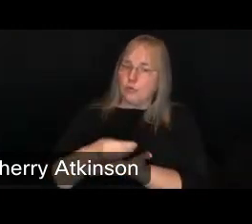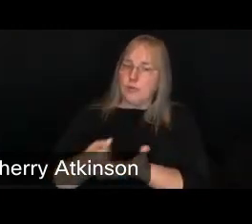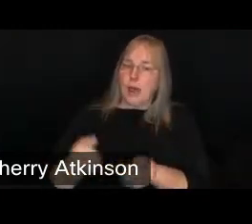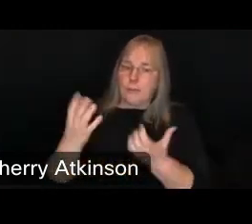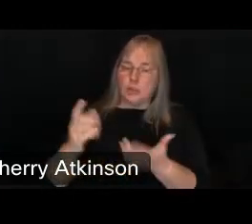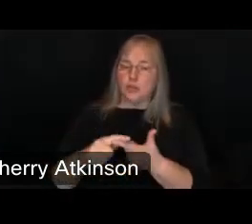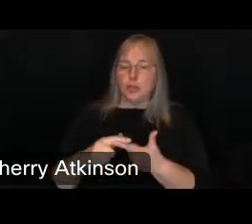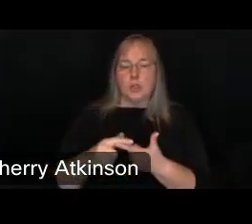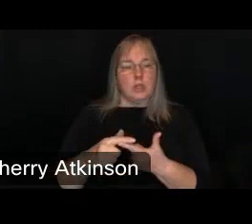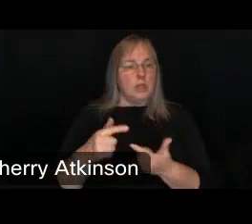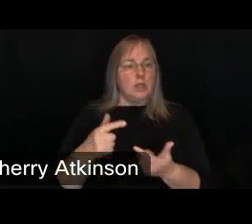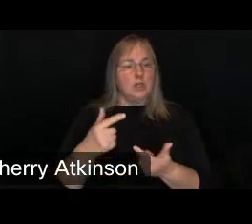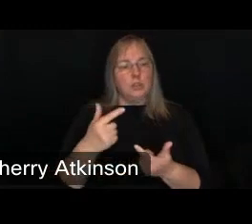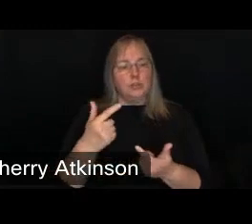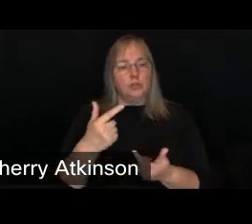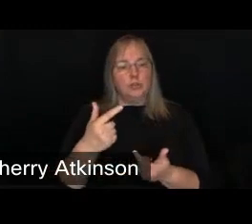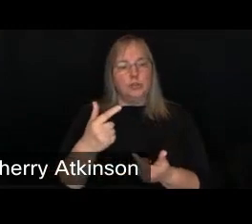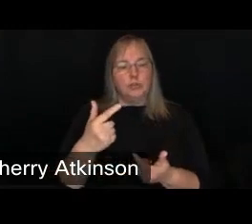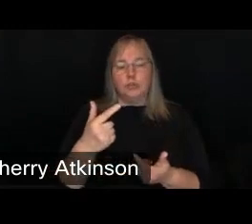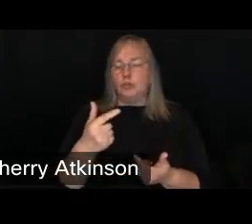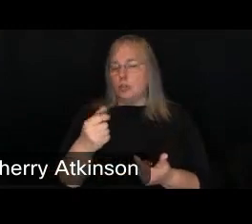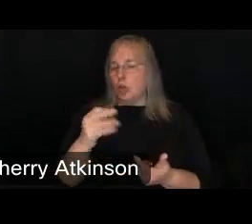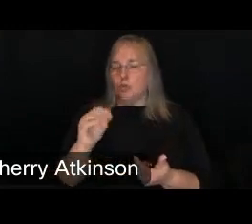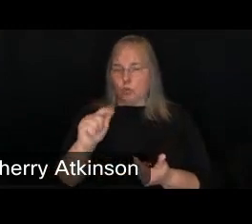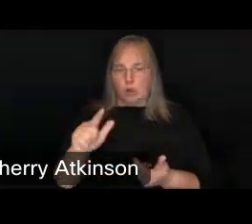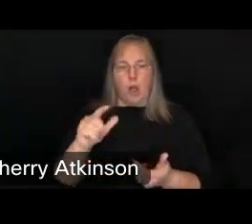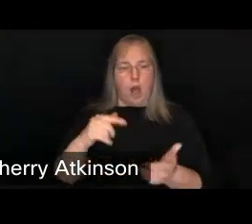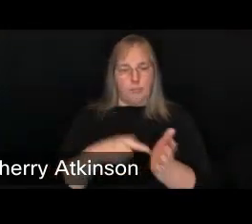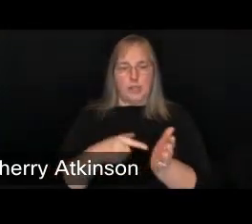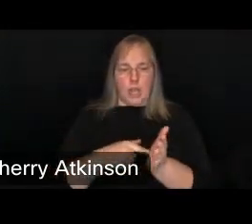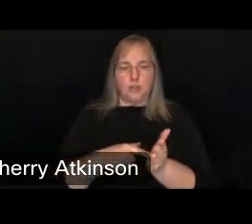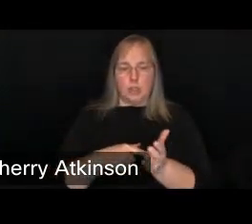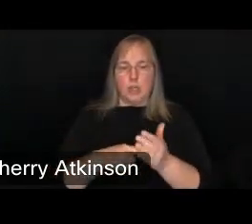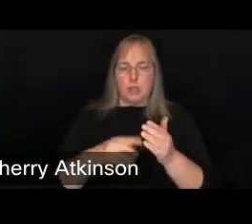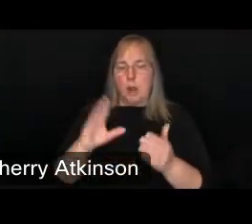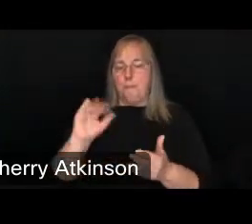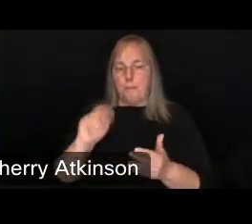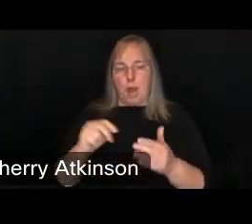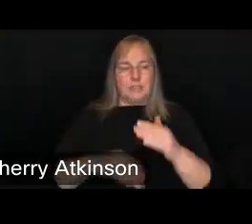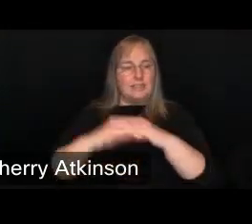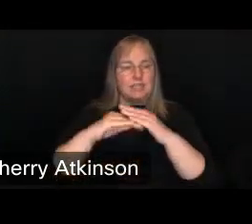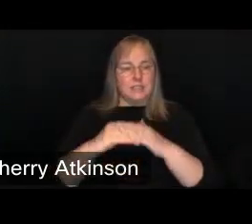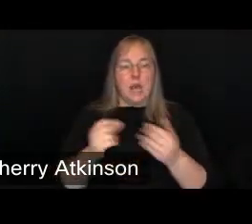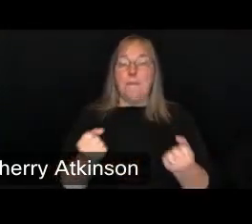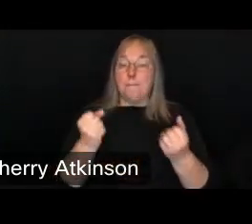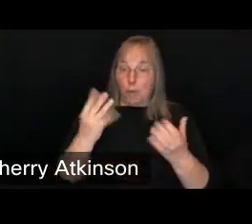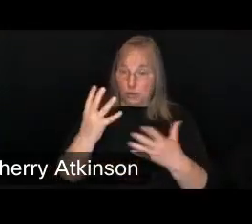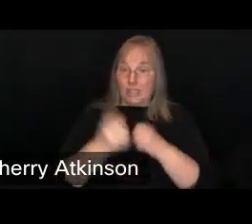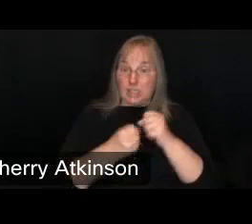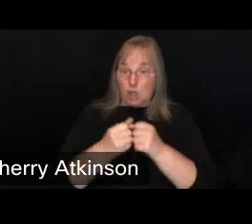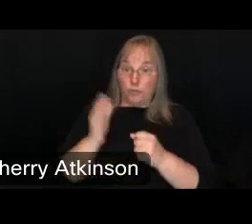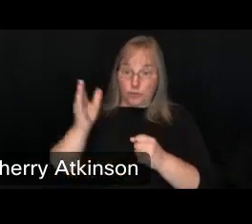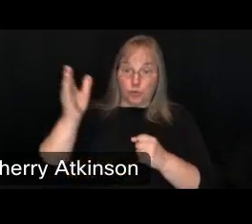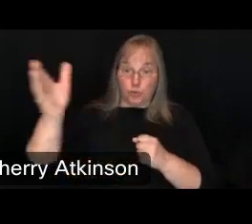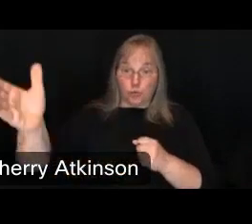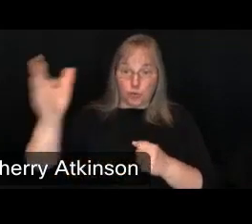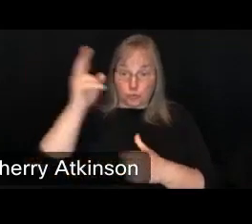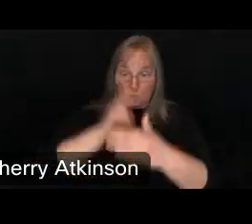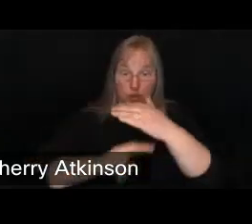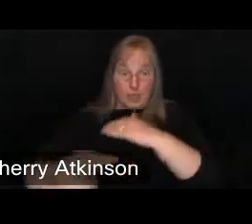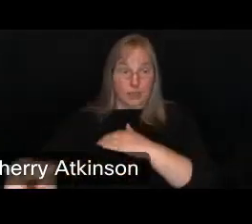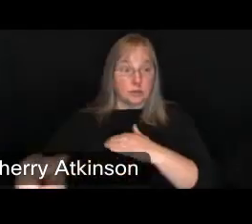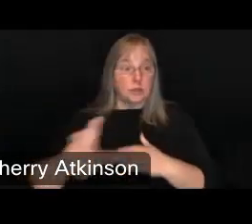the upcoming fiscal year, multi-year projections, and other fiscal issues. This is also broader than